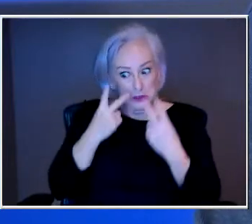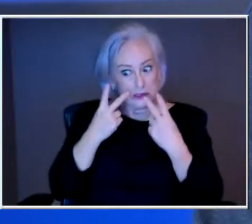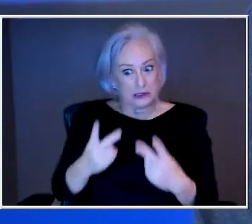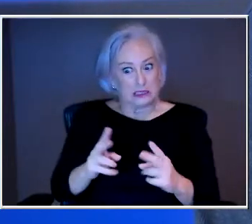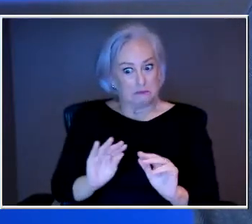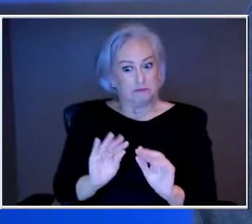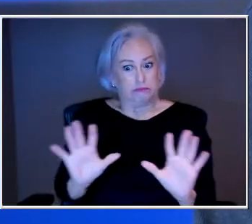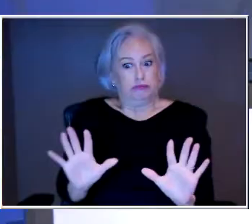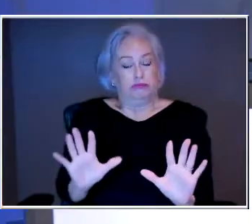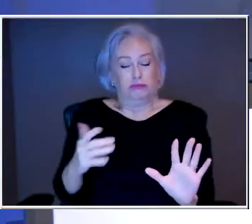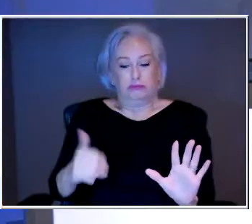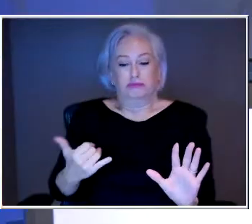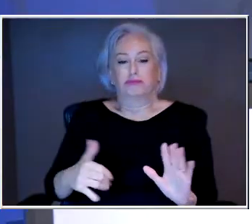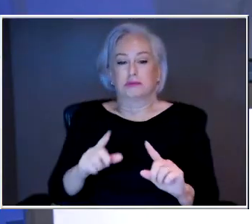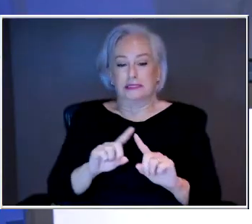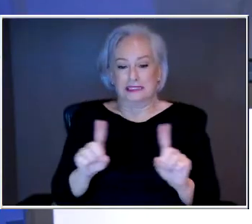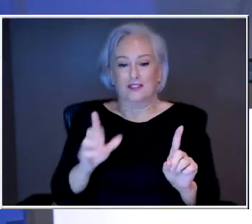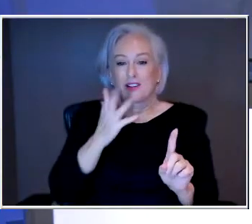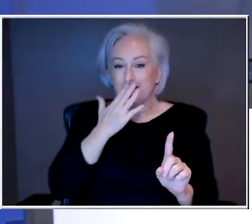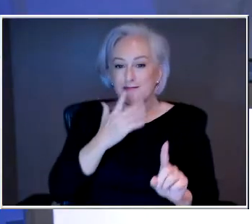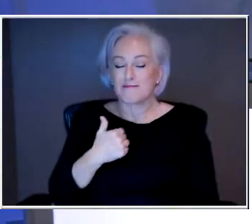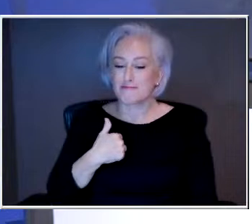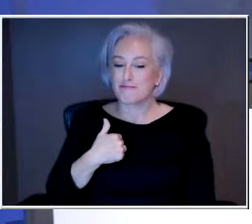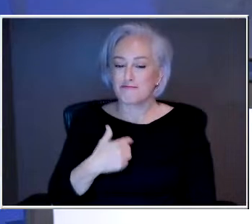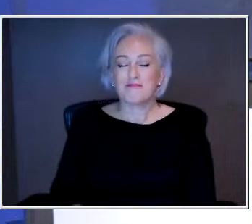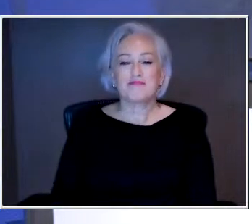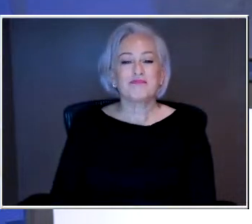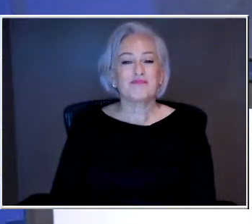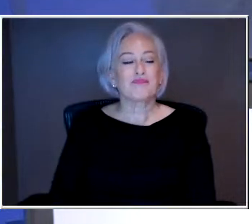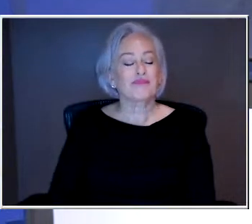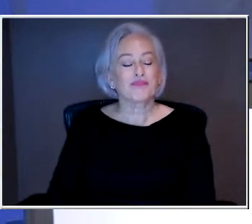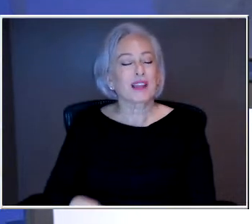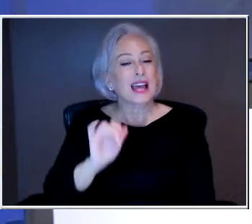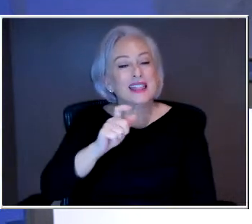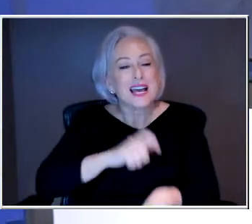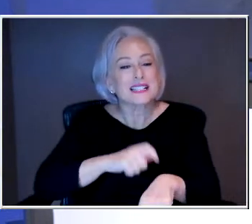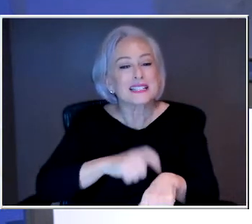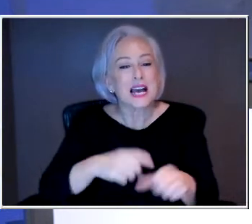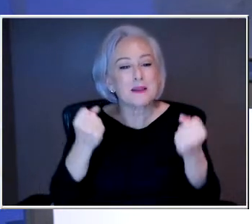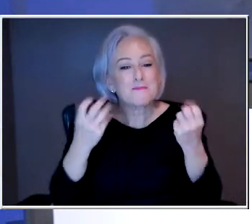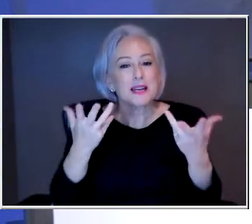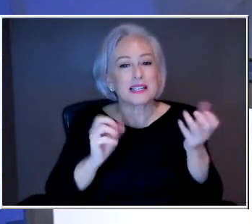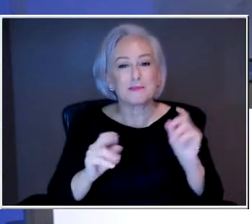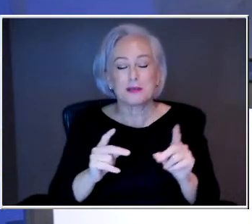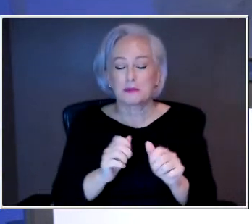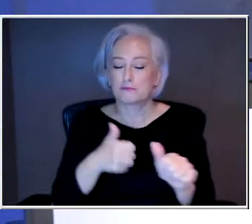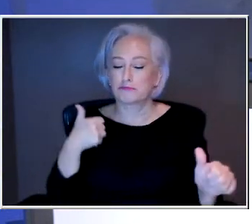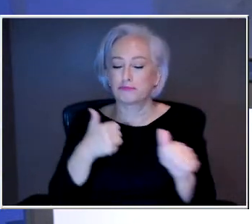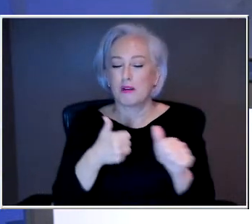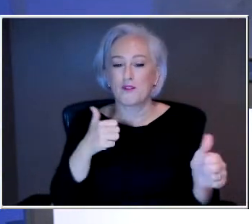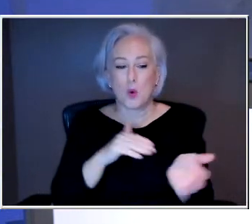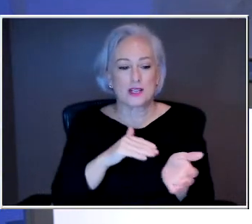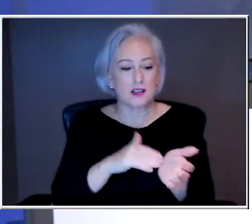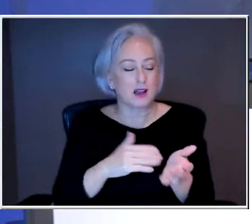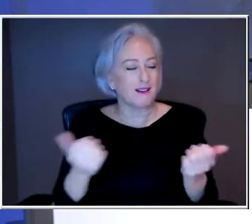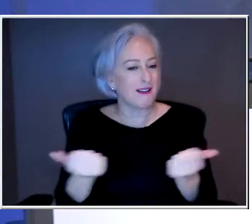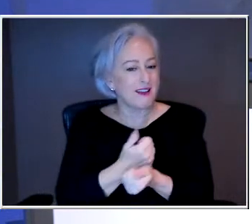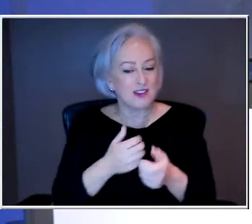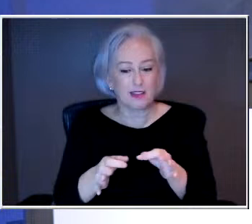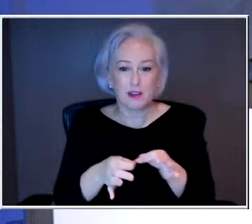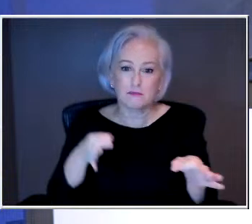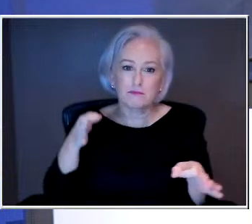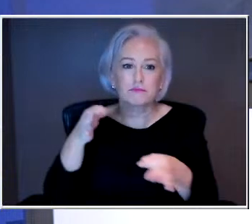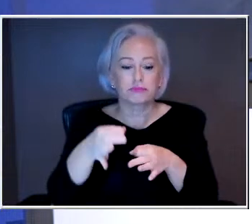for sure. At that point, so many of us were putting off going to doctors. We were just putting everything off because we were so